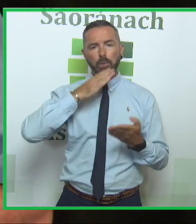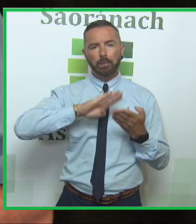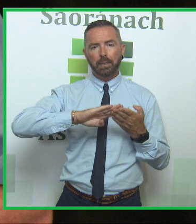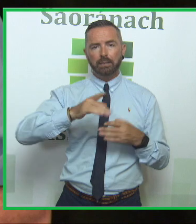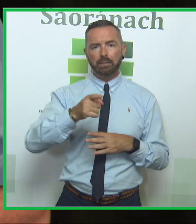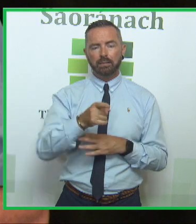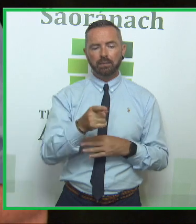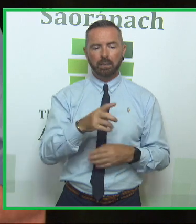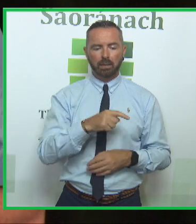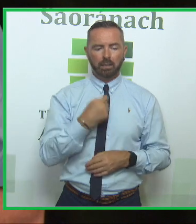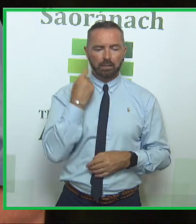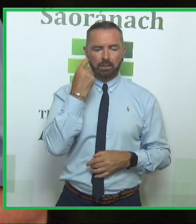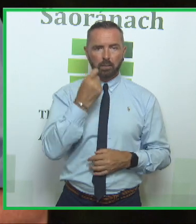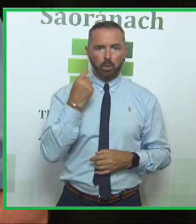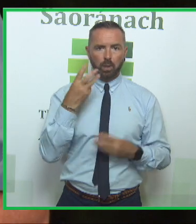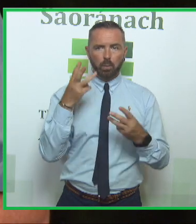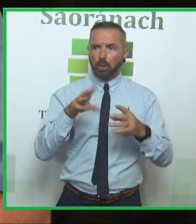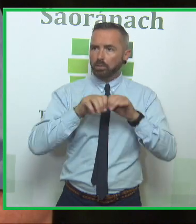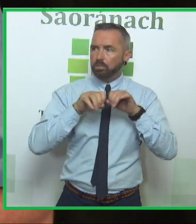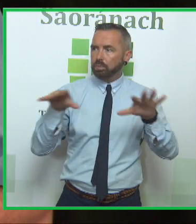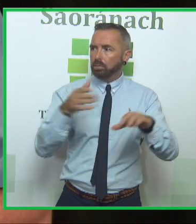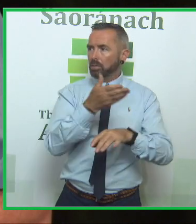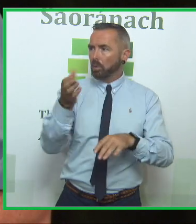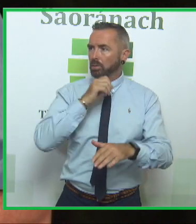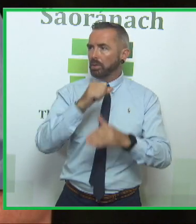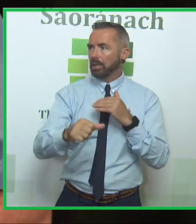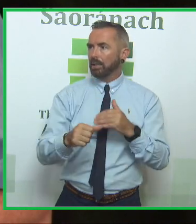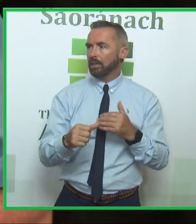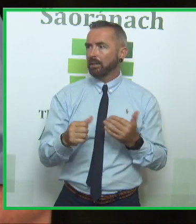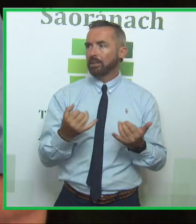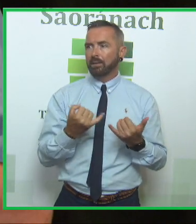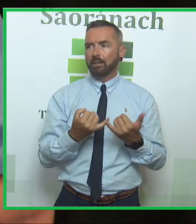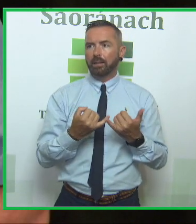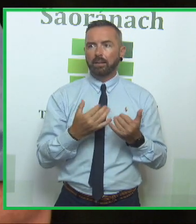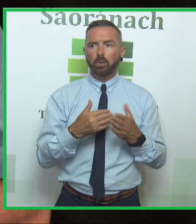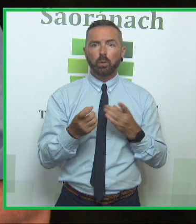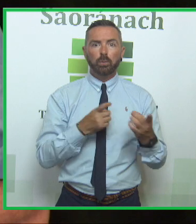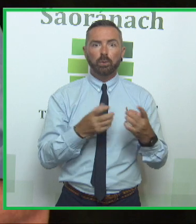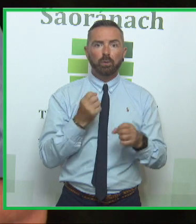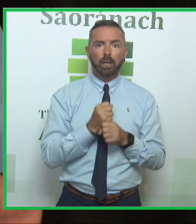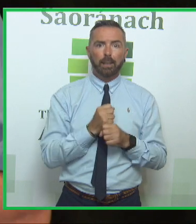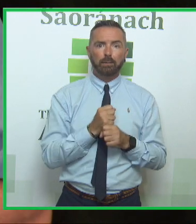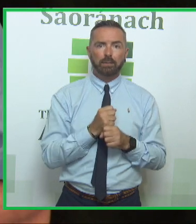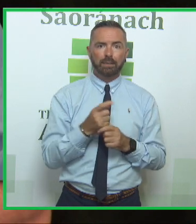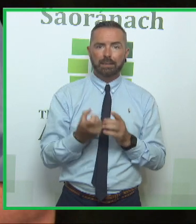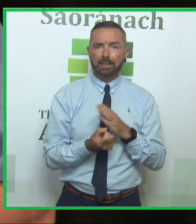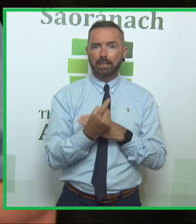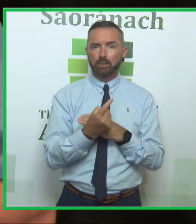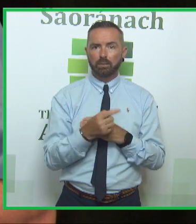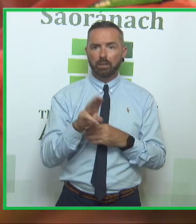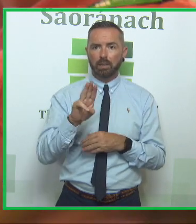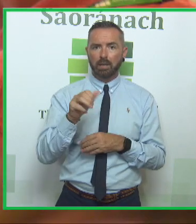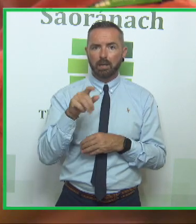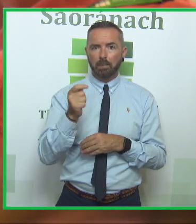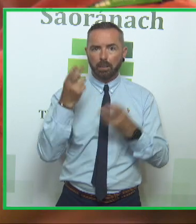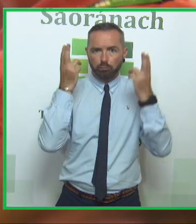to hopefully get across to you here today in terms of what do we do about it. Like Pat Rabbit called us into the Department